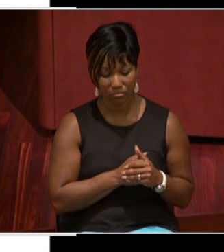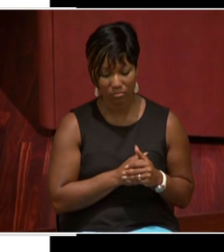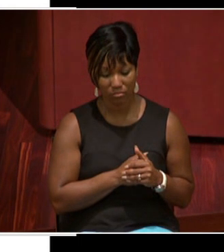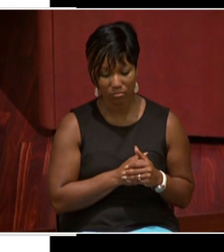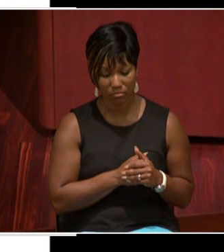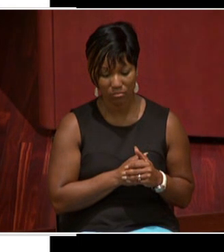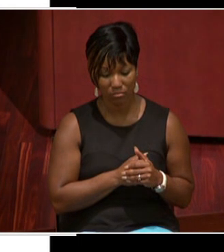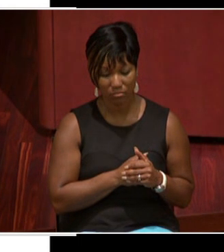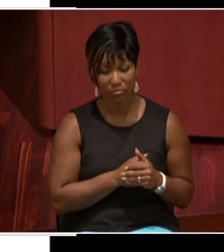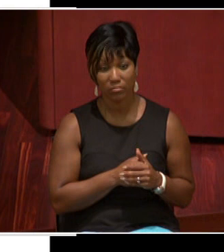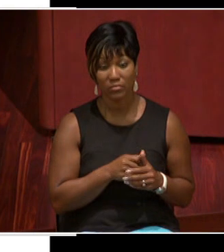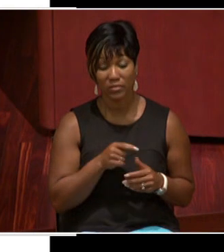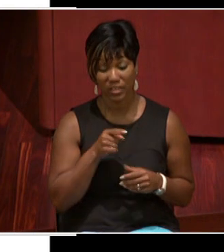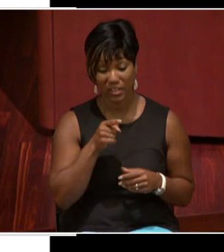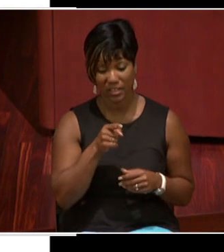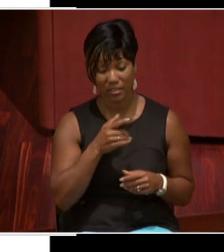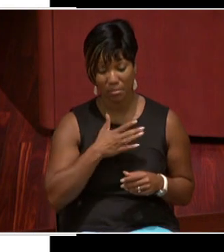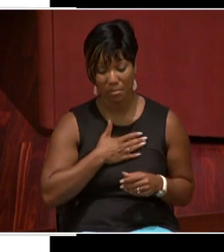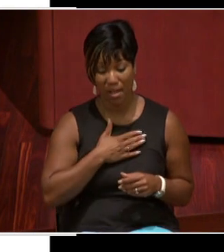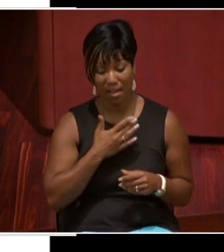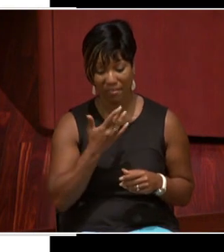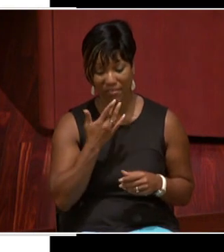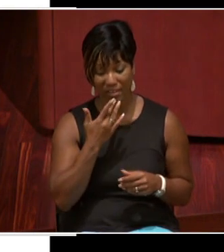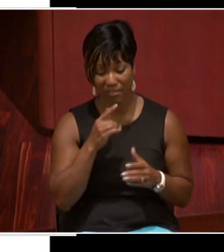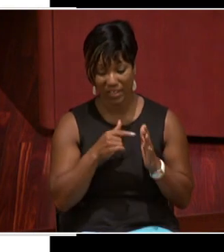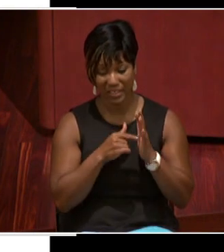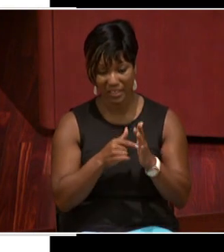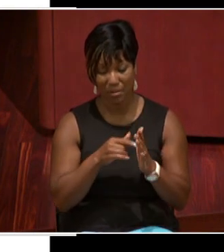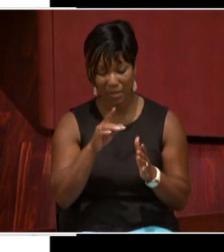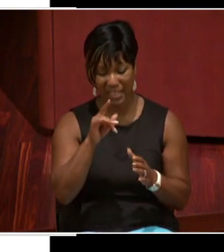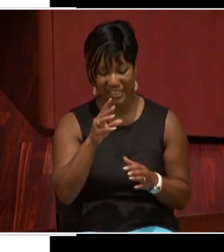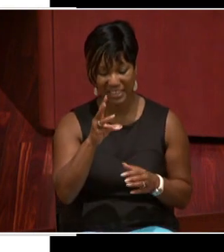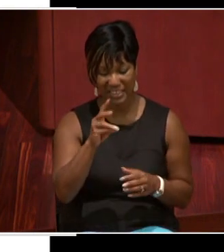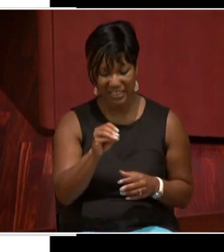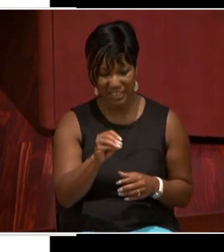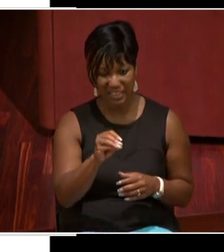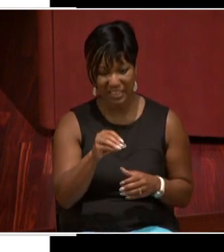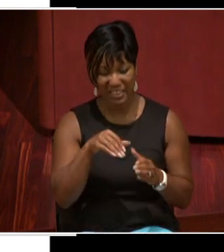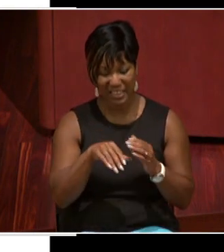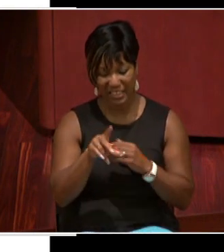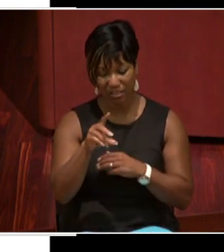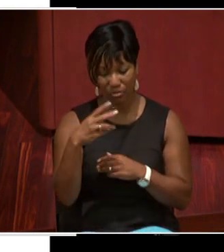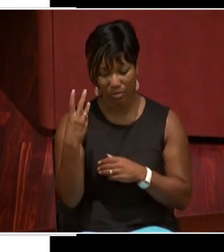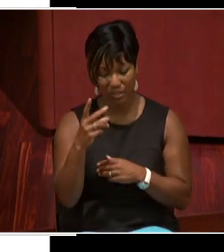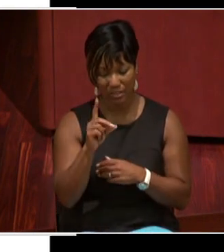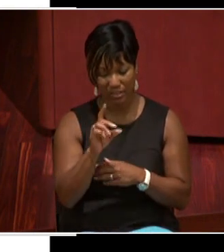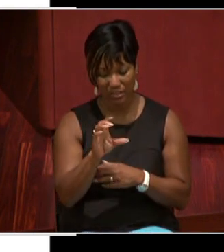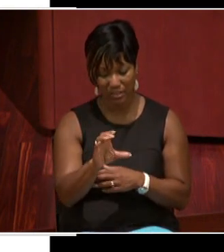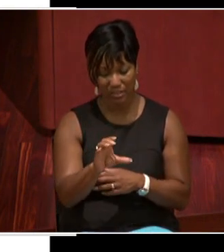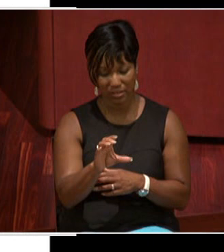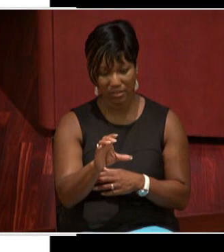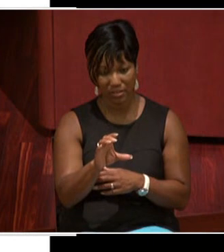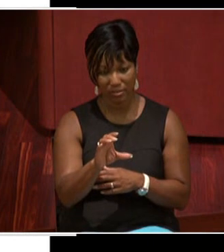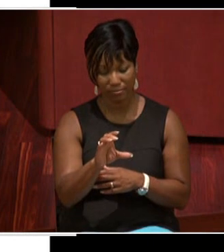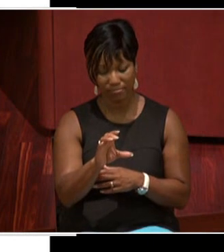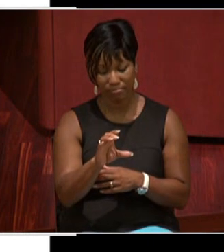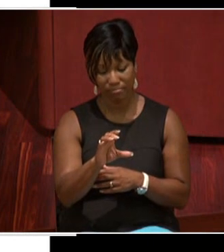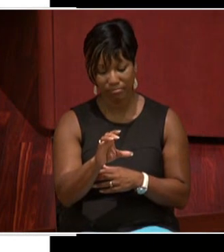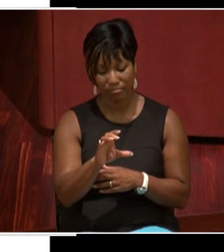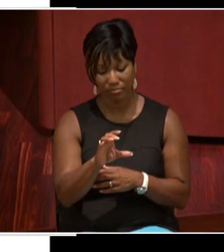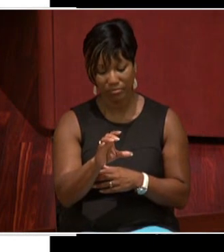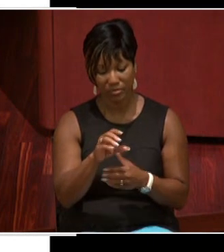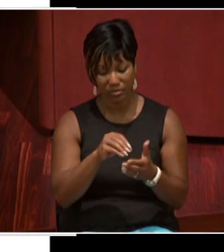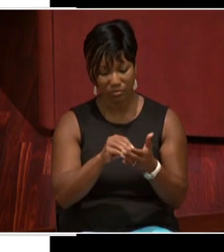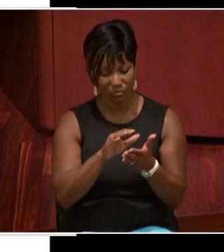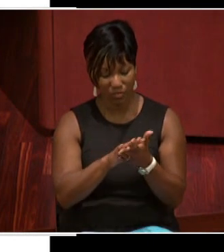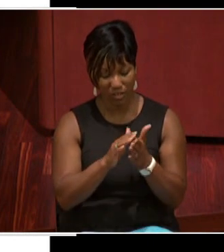So here's one of my favorite examples. This is the 1860 census, and it was taken in the District of Columbia. And records often